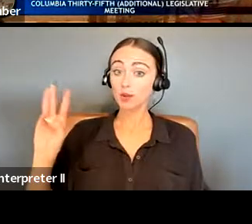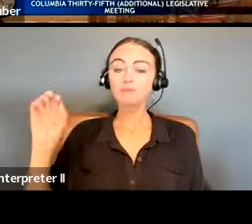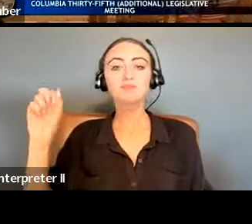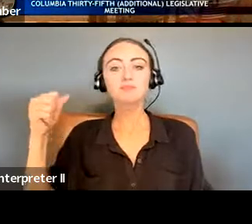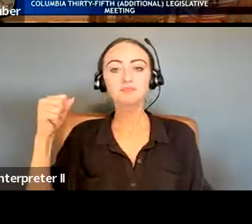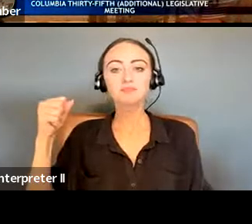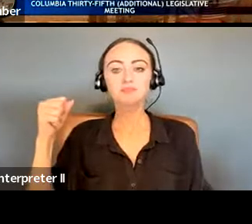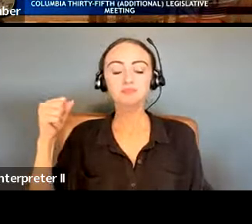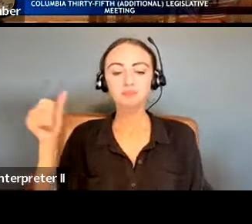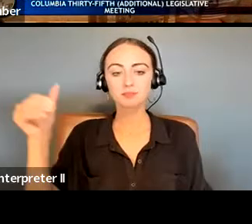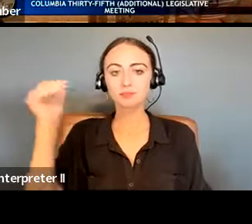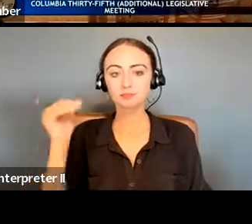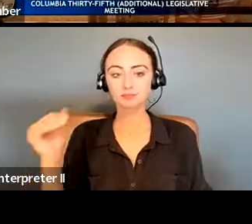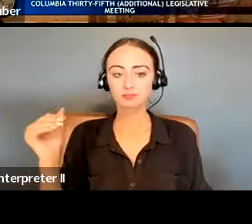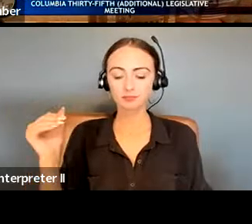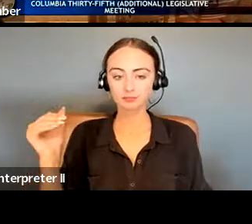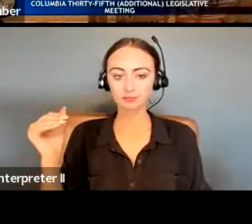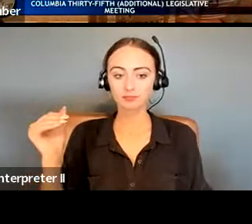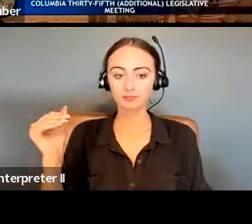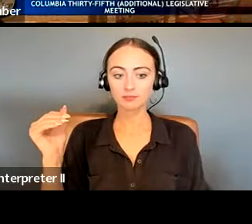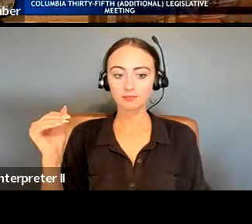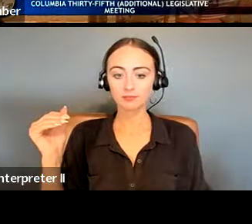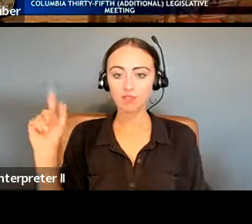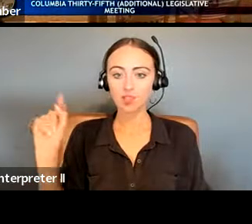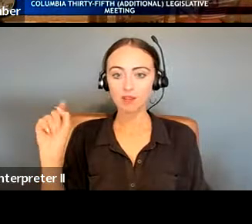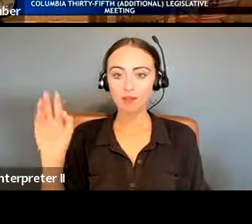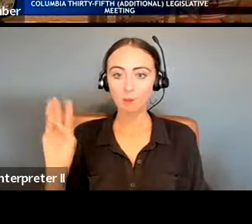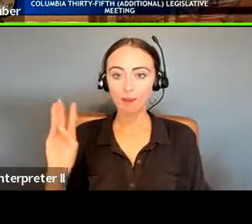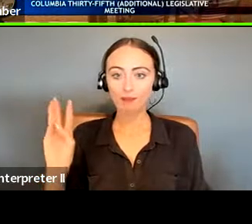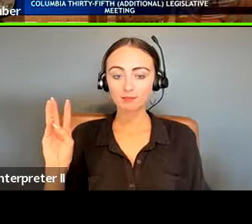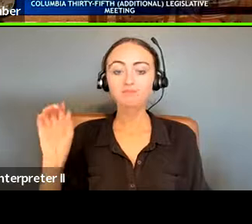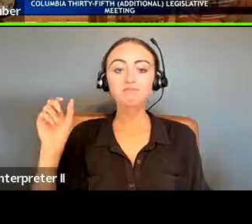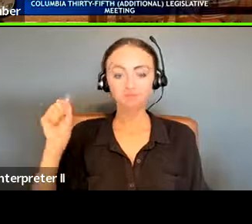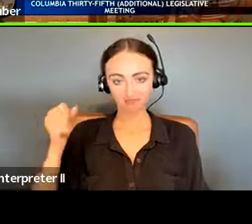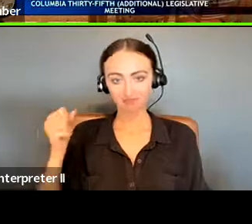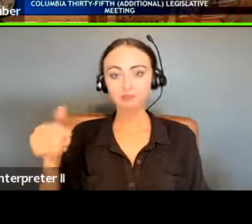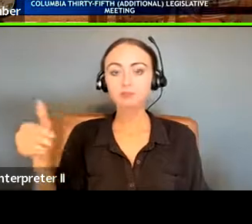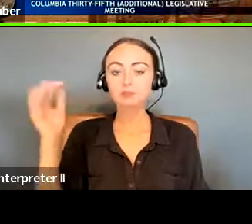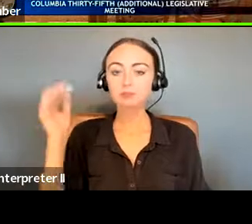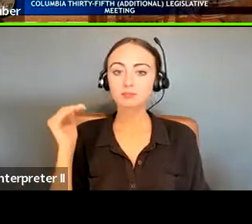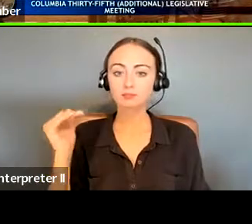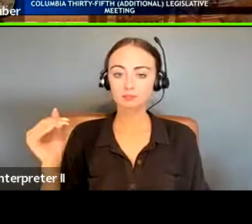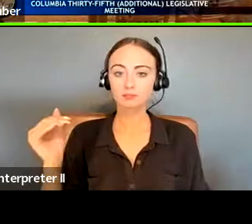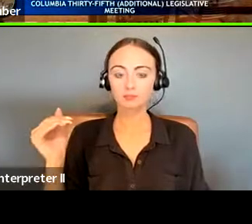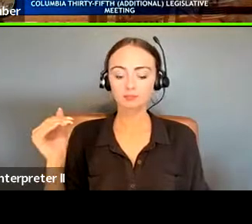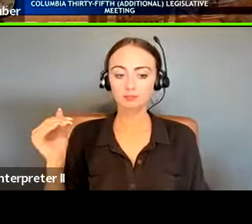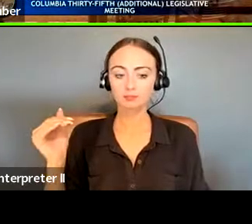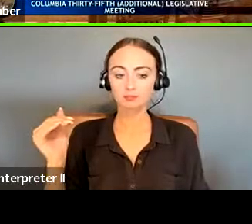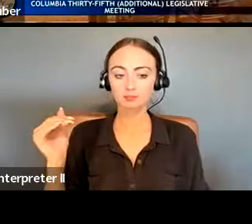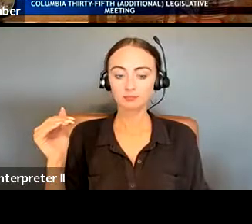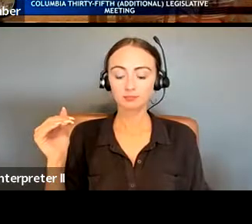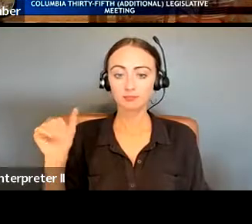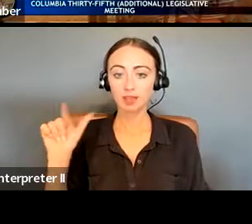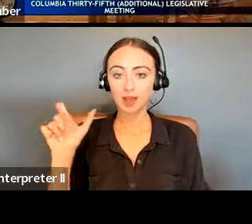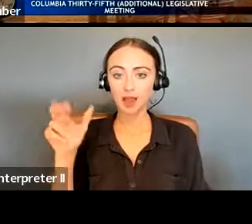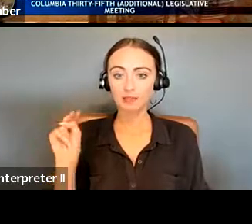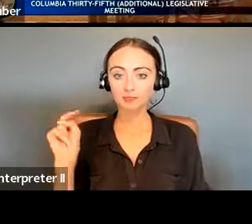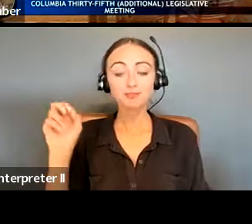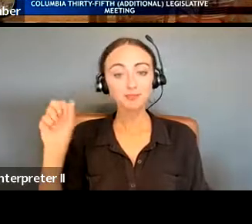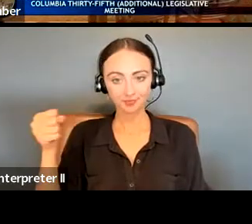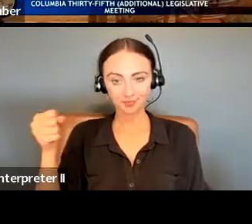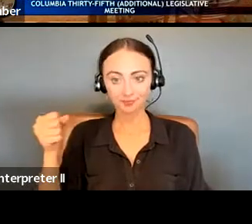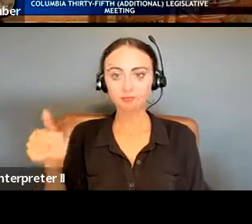Yes. Councilmember Robert White votes yes. Councilmember Trayon White. Yes. Councilmember Trayon White votes yes. Councilmember Allen.